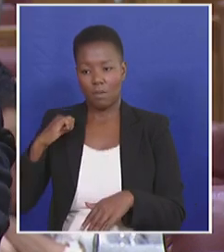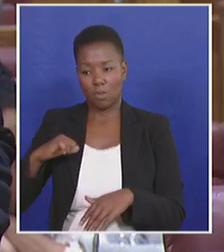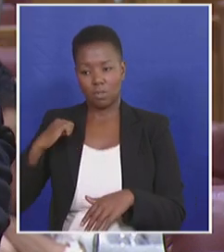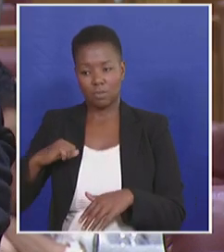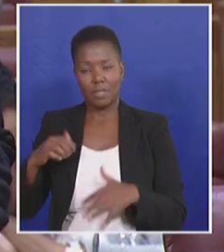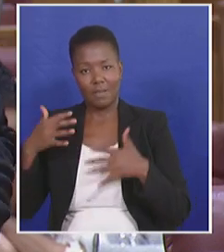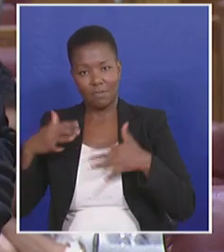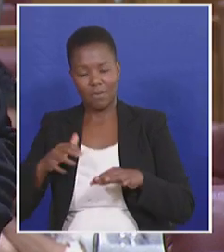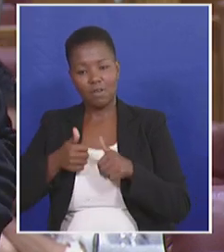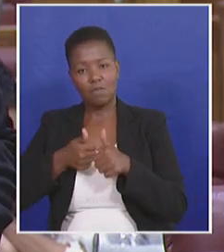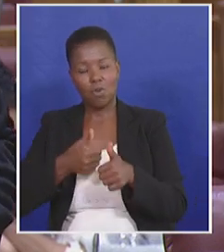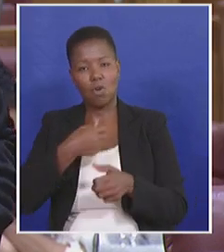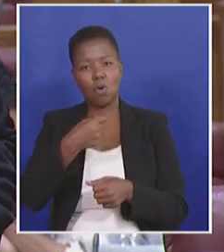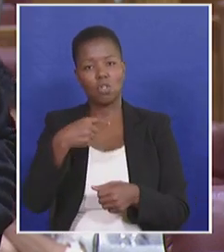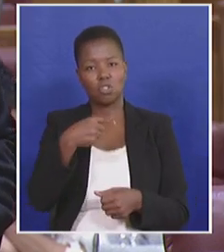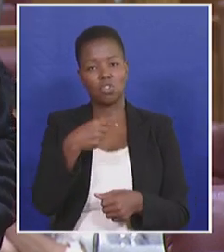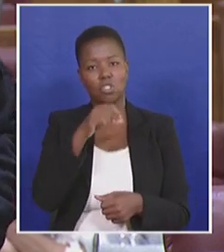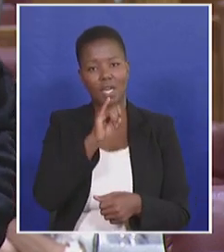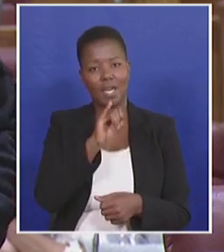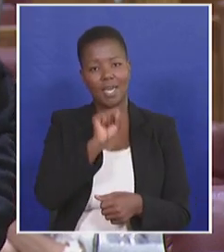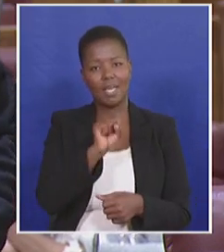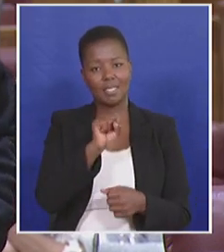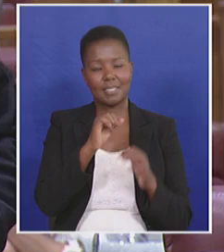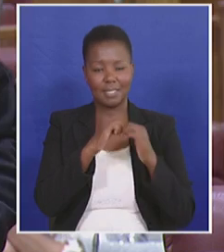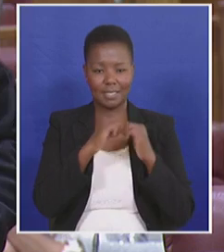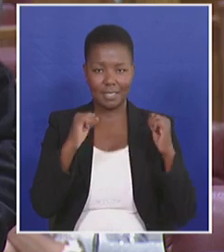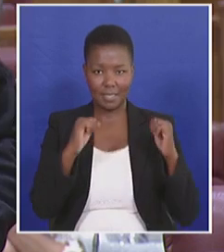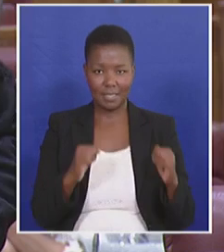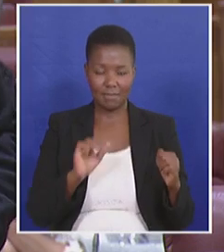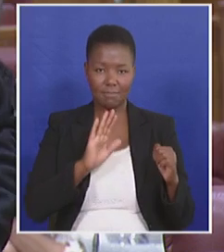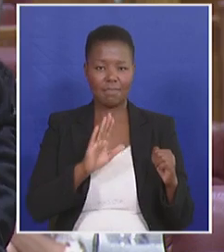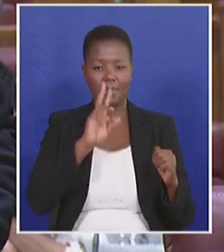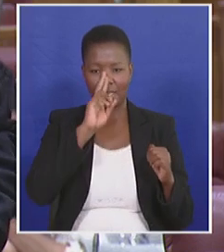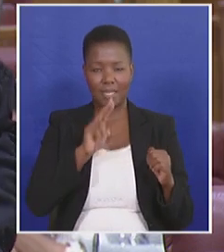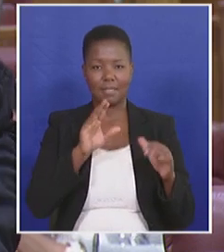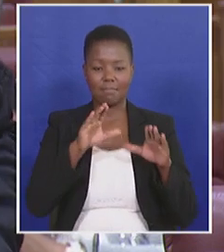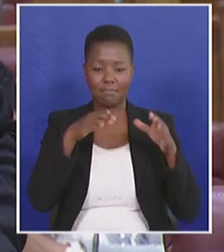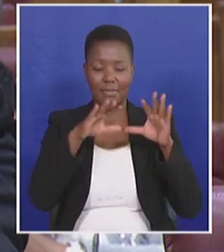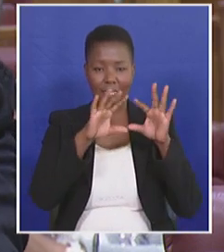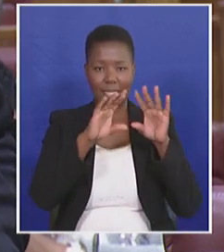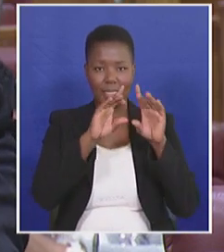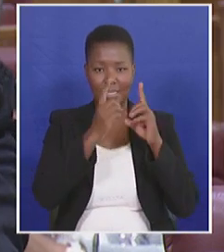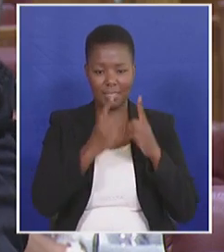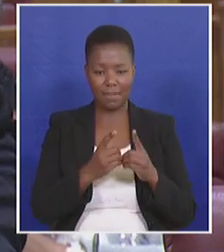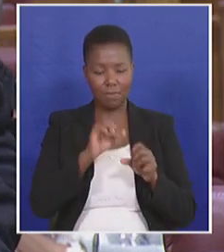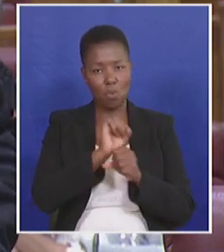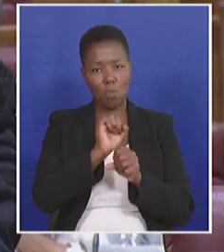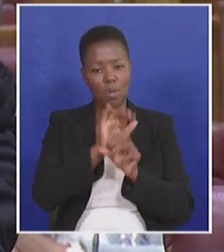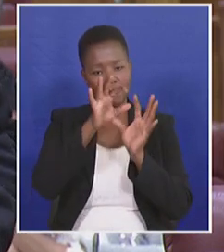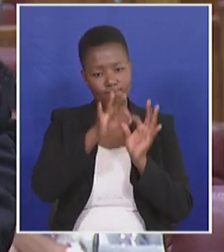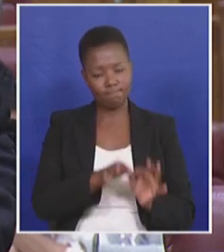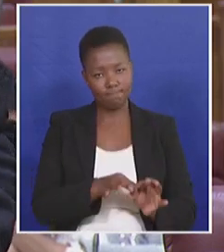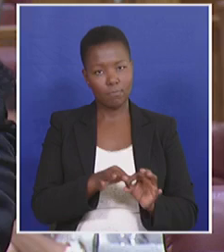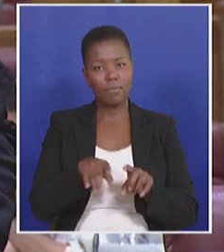same GIS system for interdepartmental access and future integration of